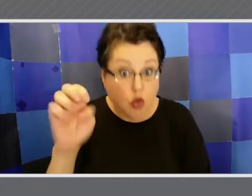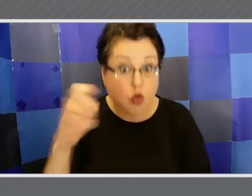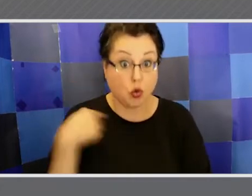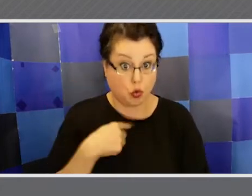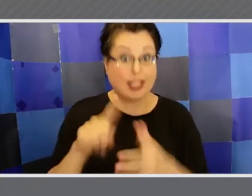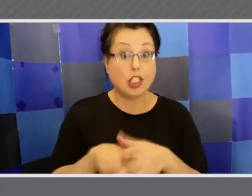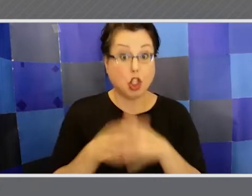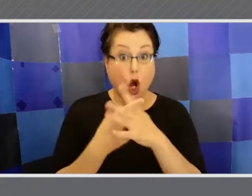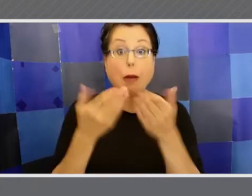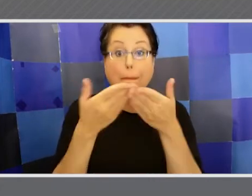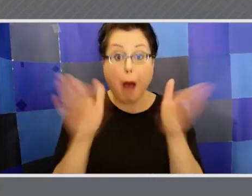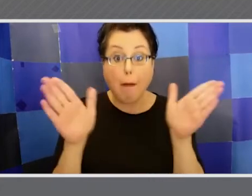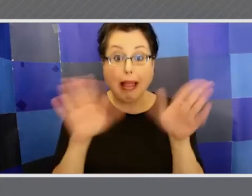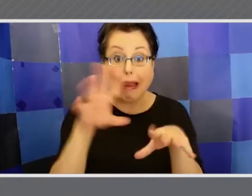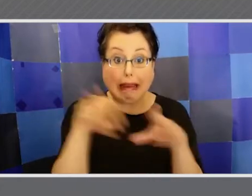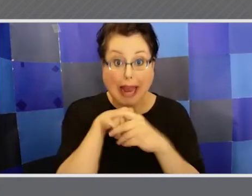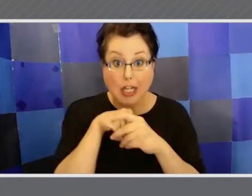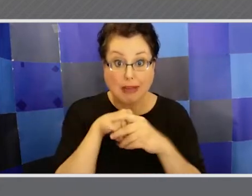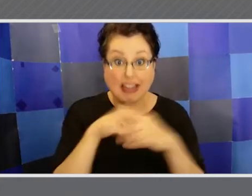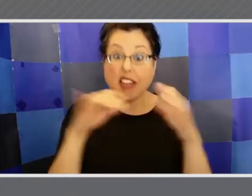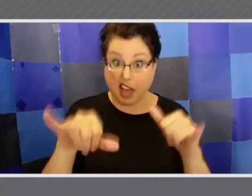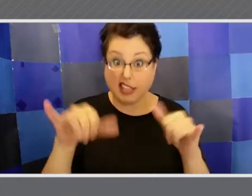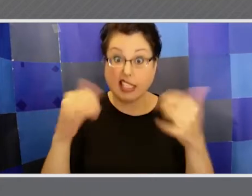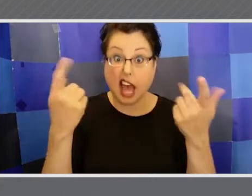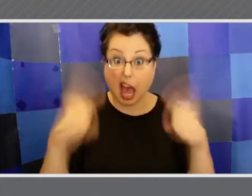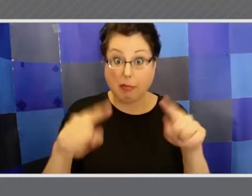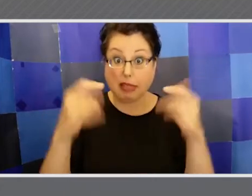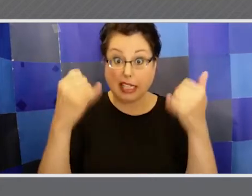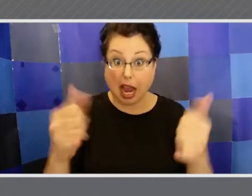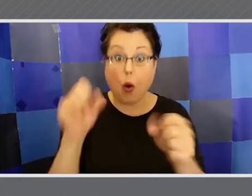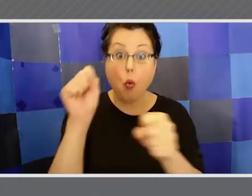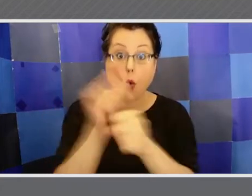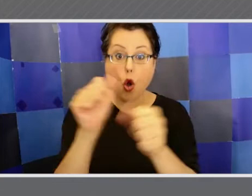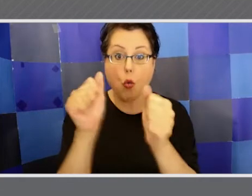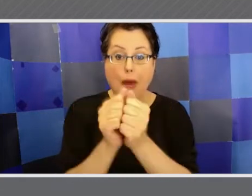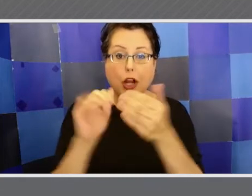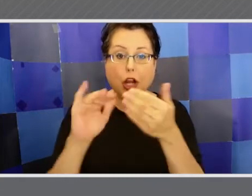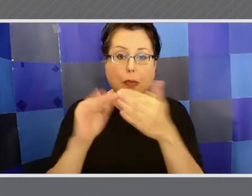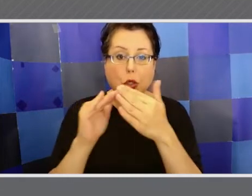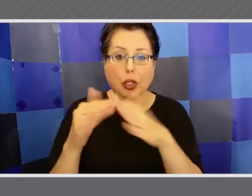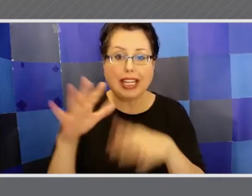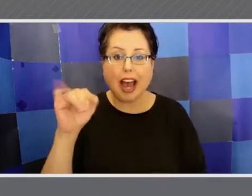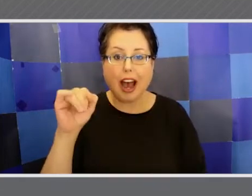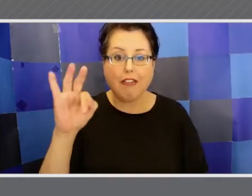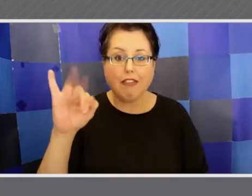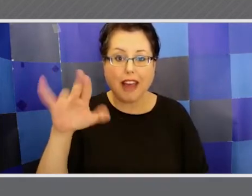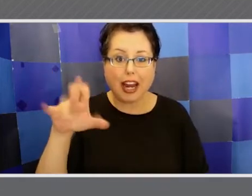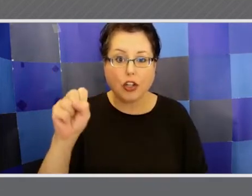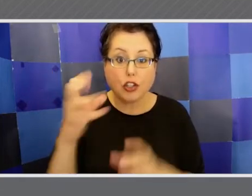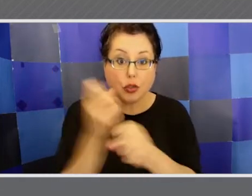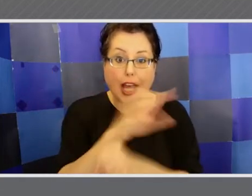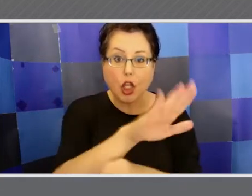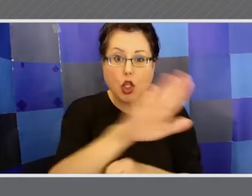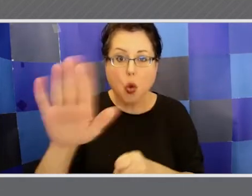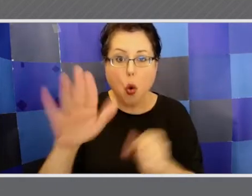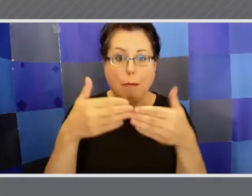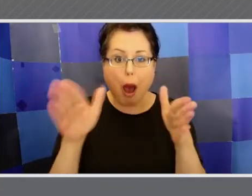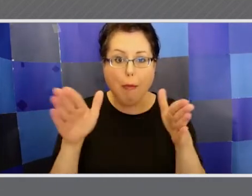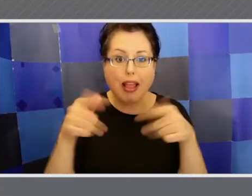engagement. That's where we are now. We work very closely with community affairs to get your feedback and figure out